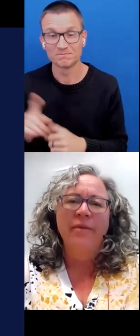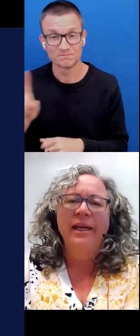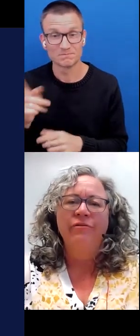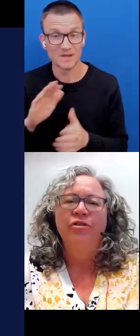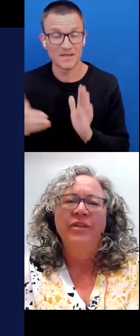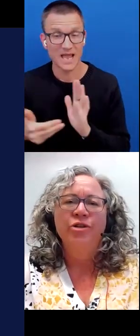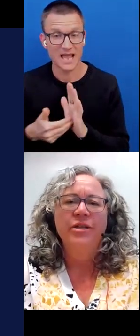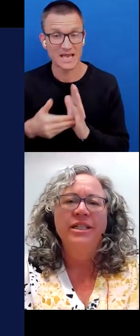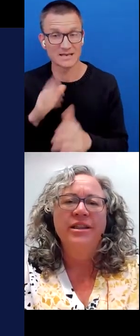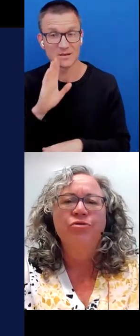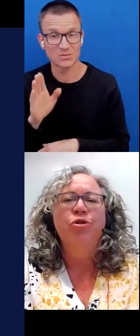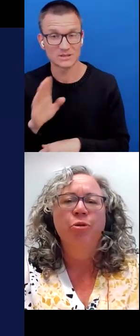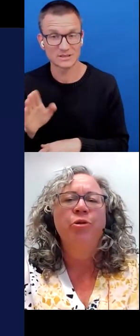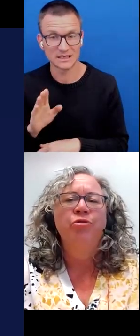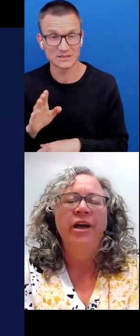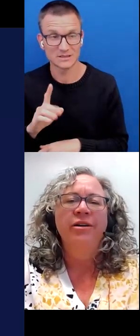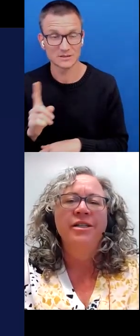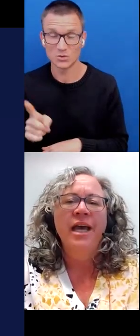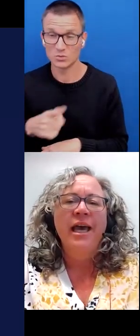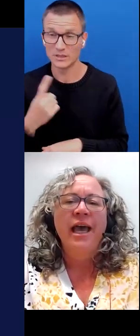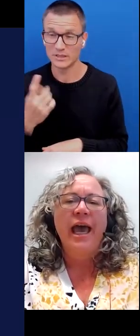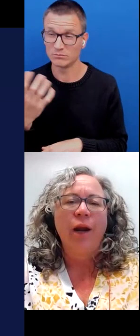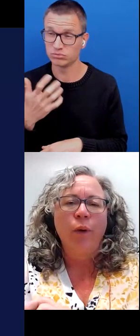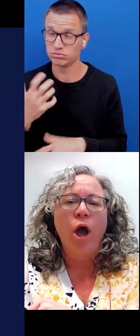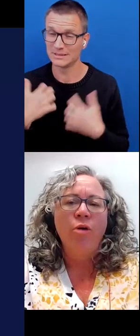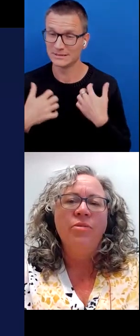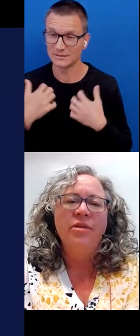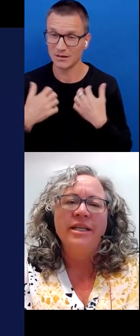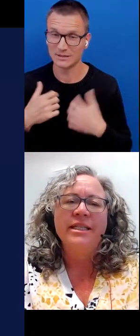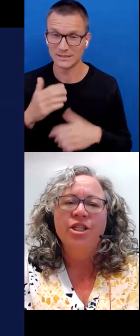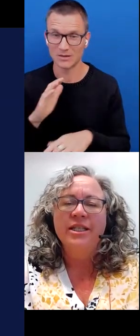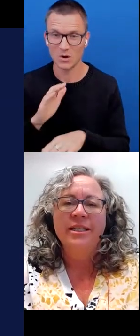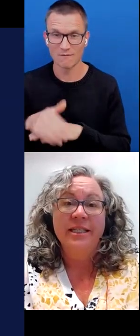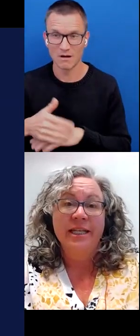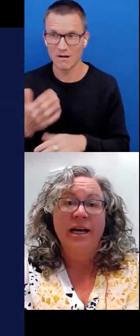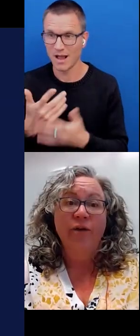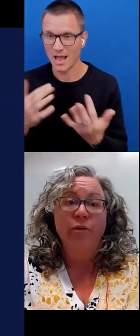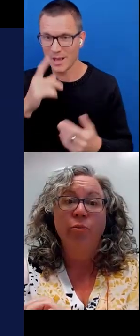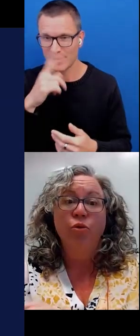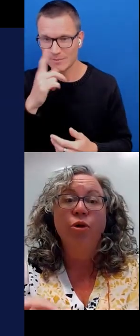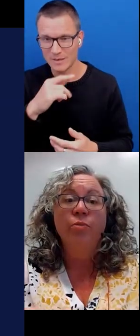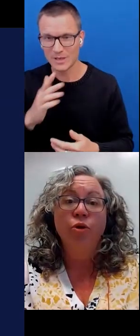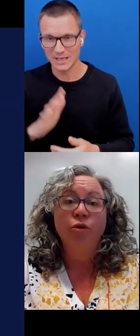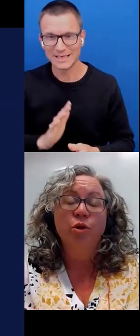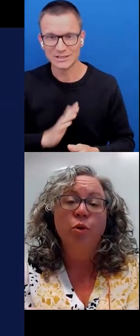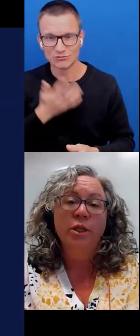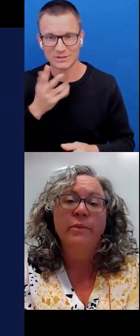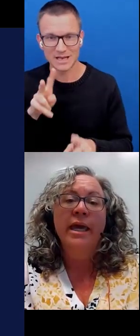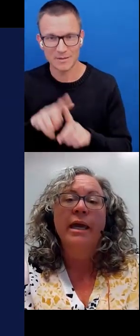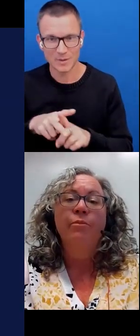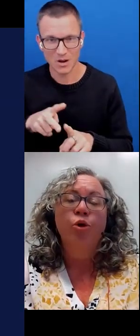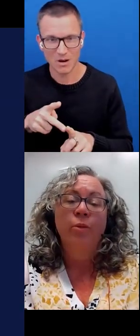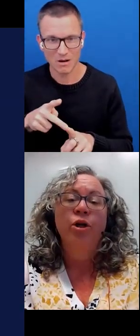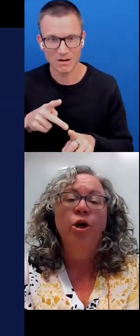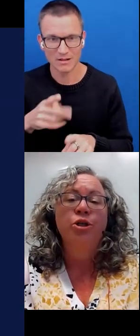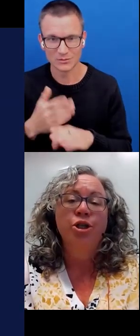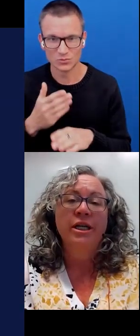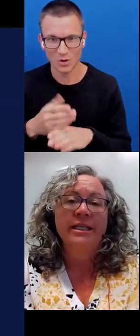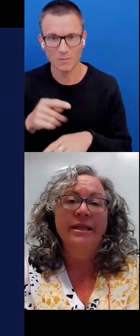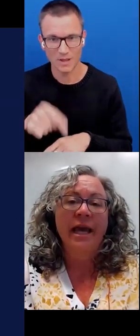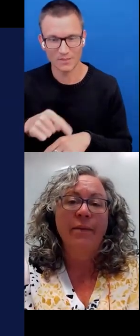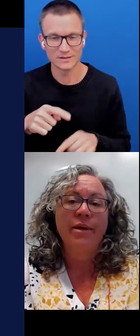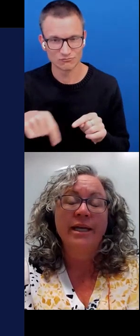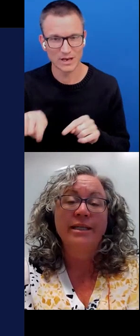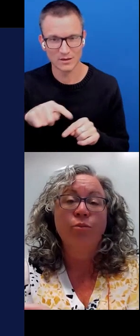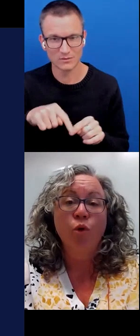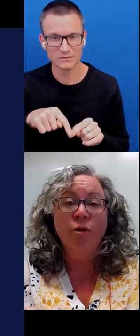excited about the level of interest in this recruitment round, and we hope that this is just the start of a broader move towards making employment